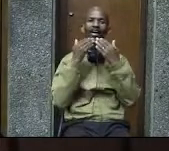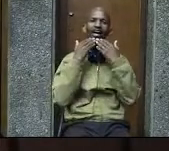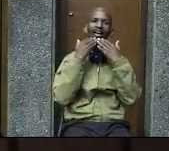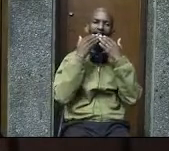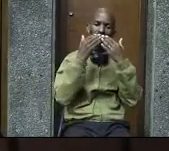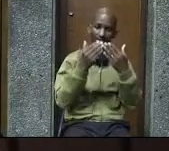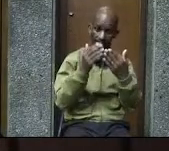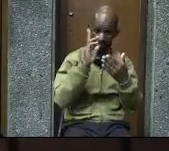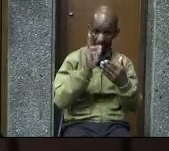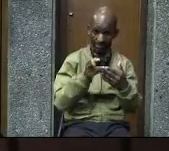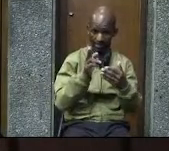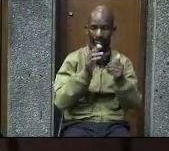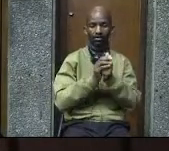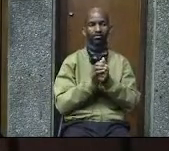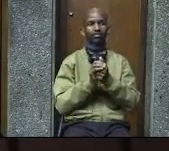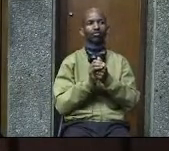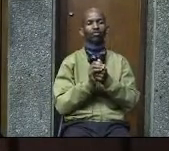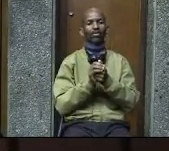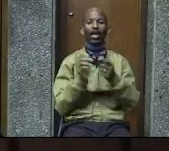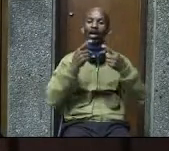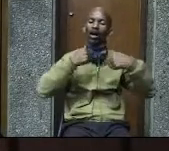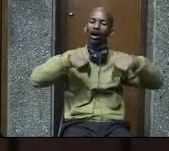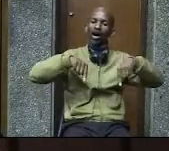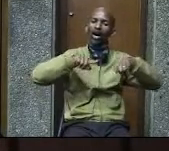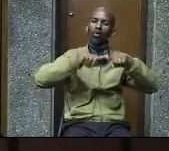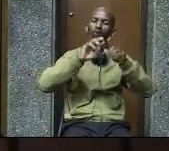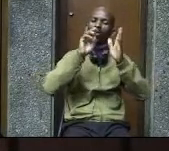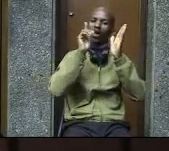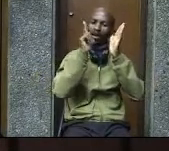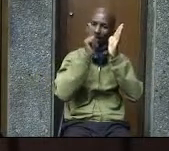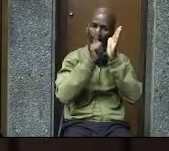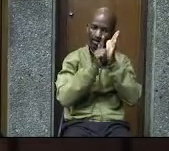le our legal